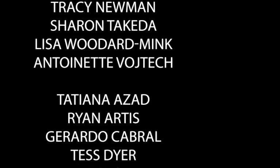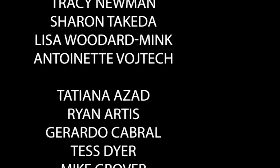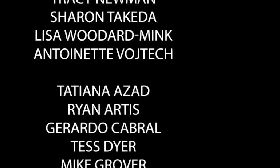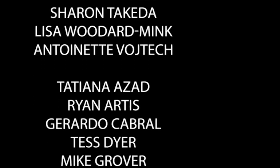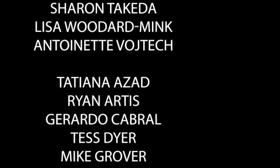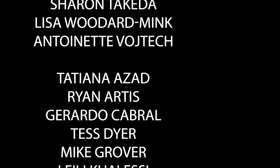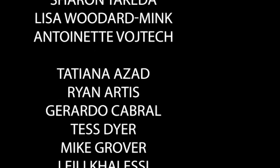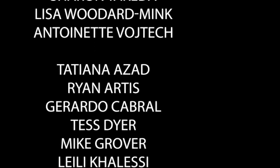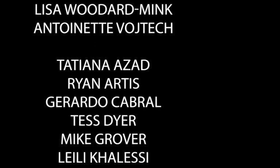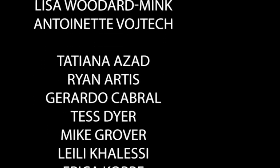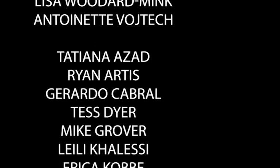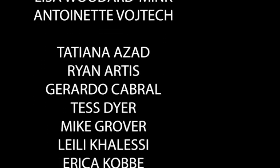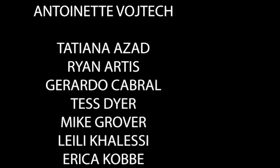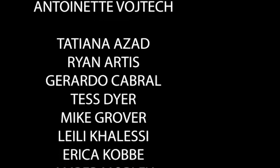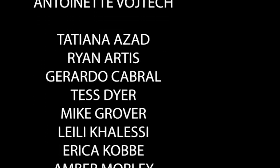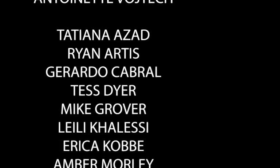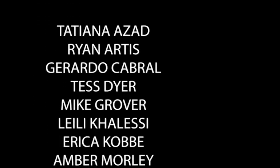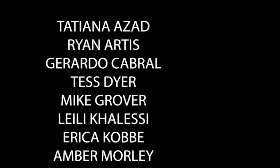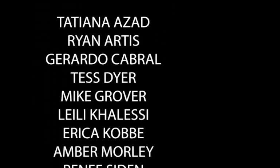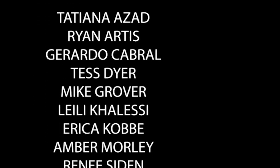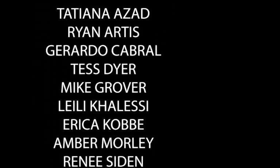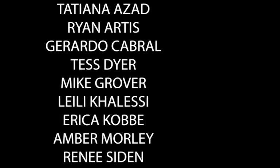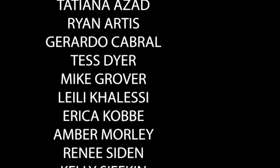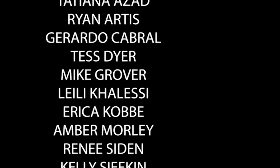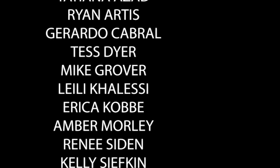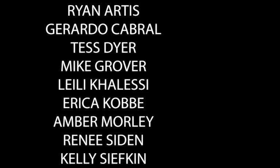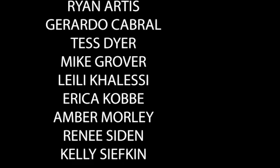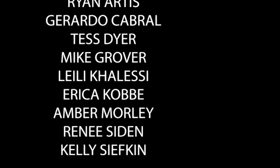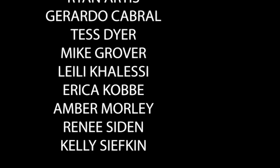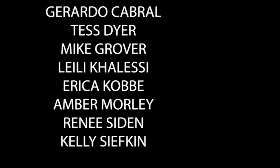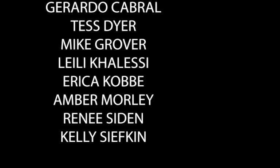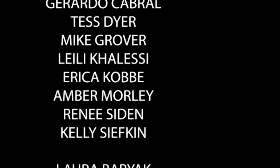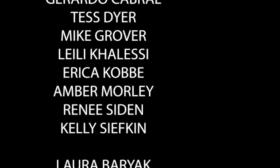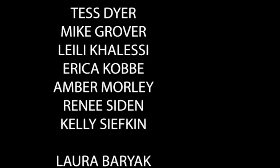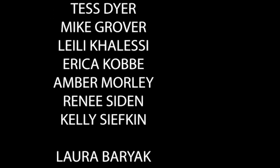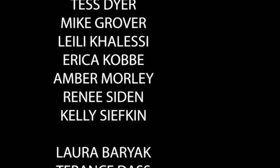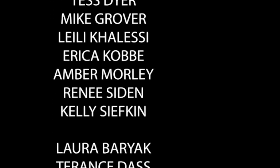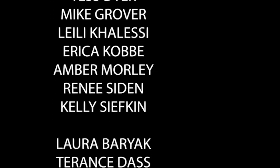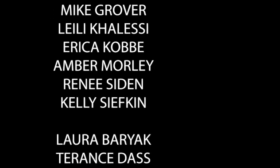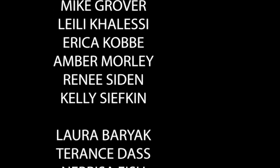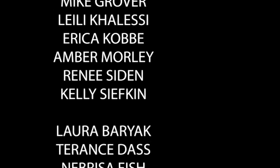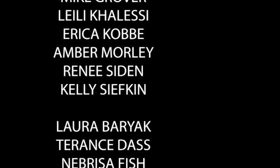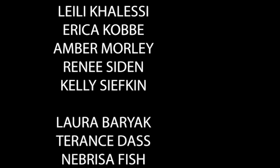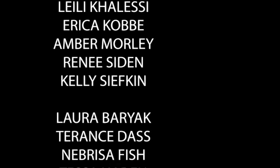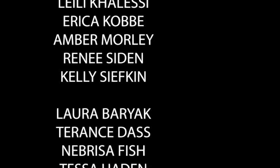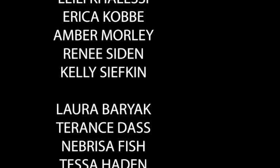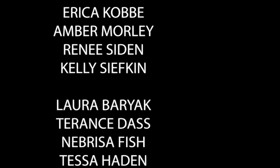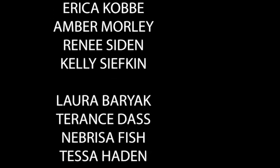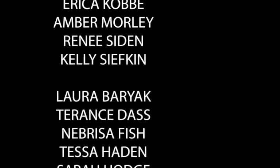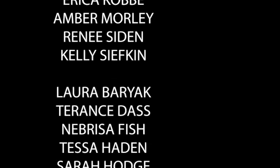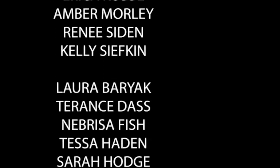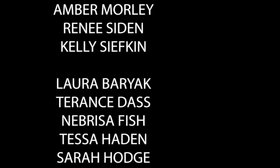clinical instructor. I had an incredible experience at Sacramento State, I would say from several different dimensions.